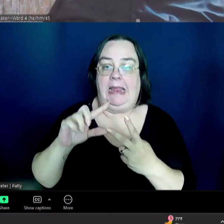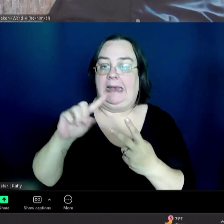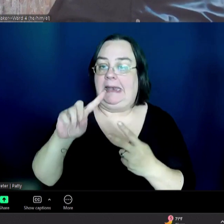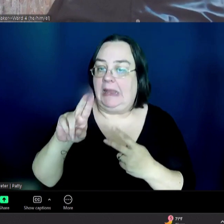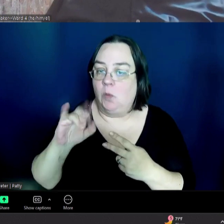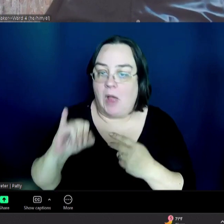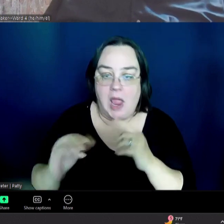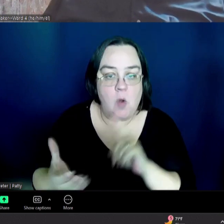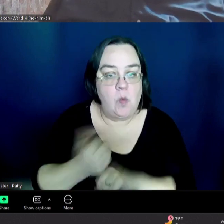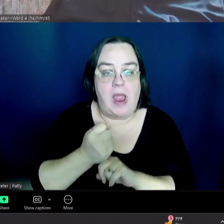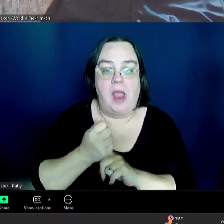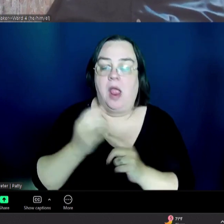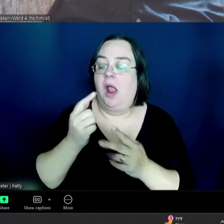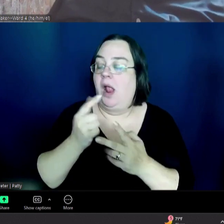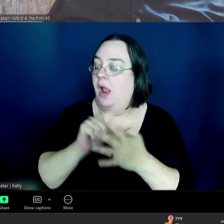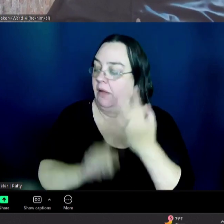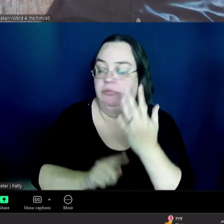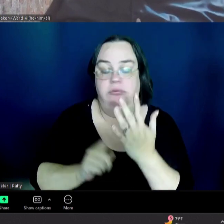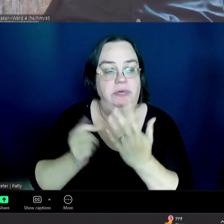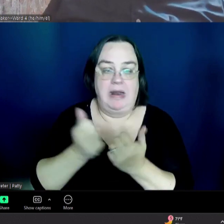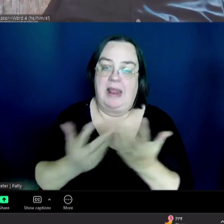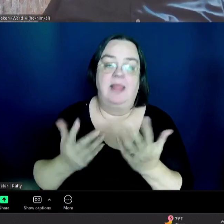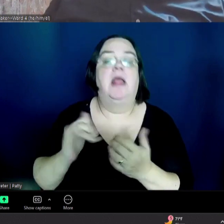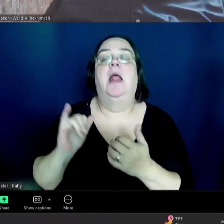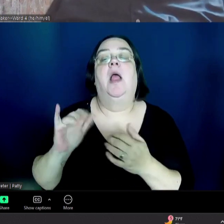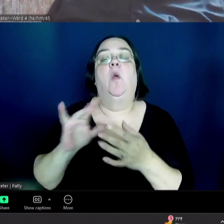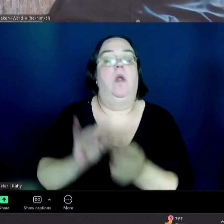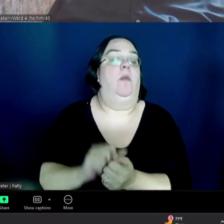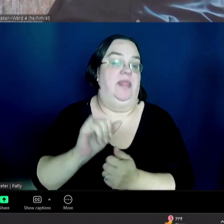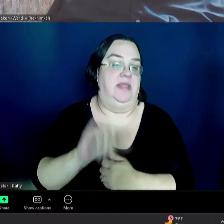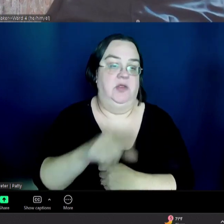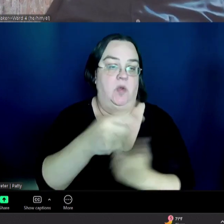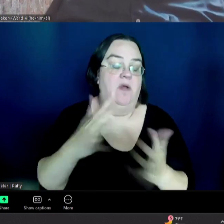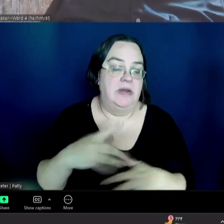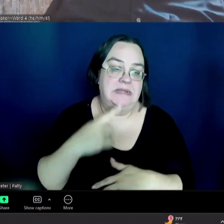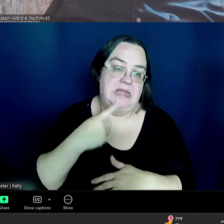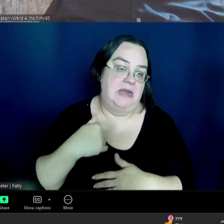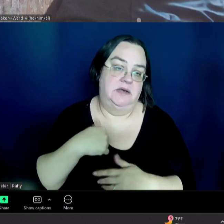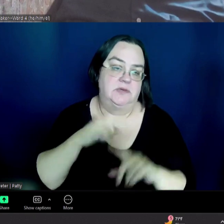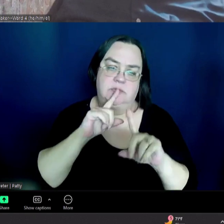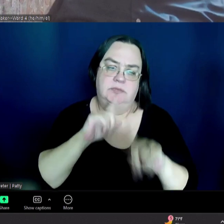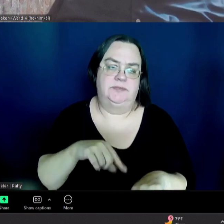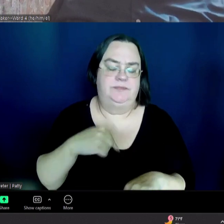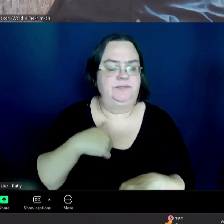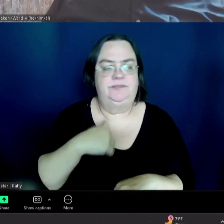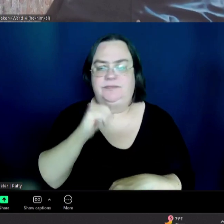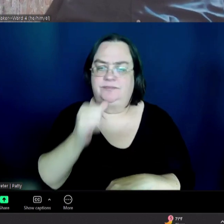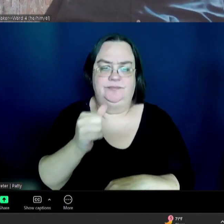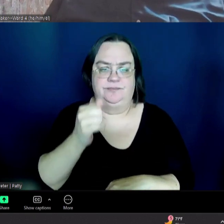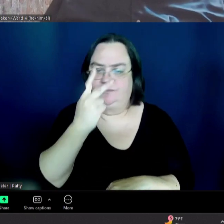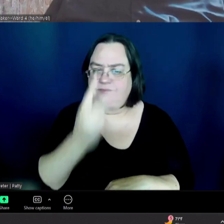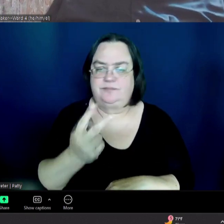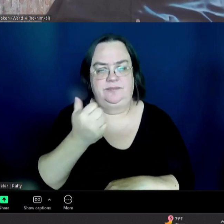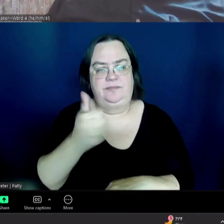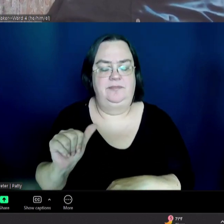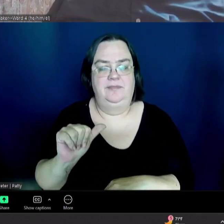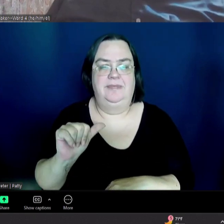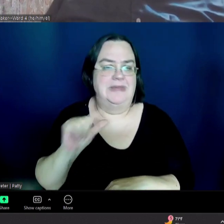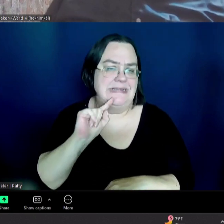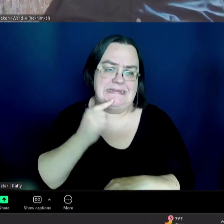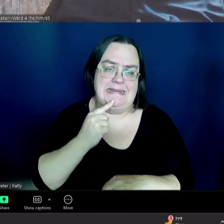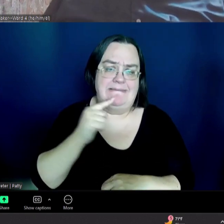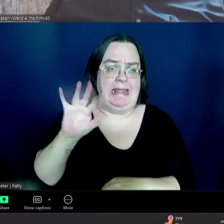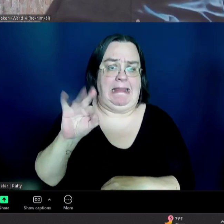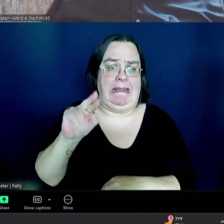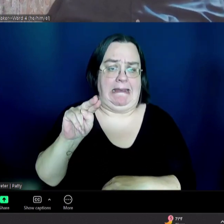else. As it relates to this, as you've already indicated, I've responded. I don't see this as any kind of a significant net revenue. But then